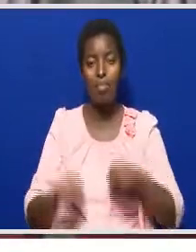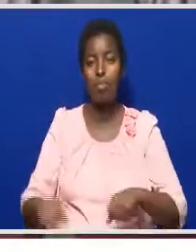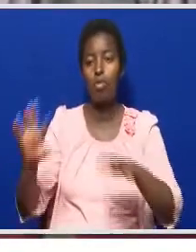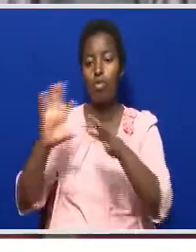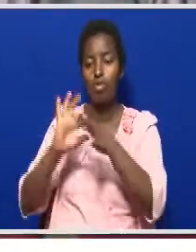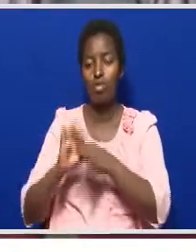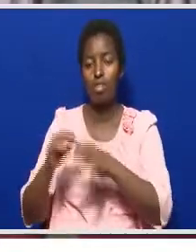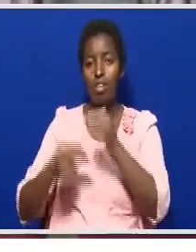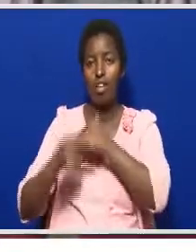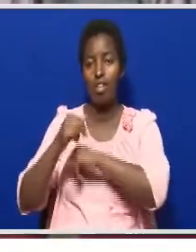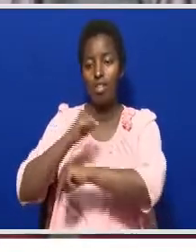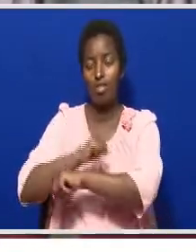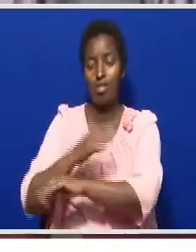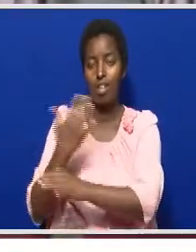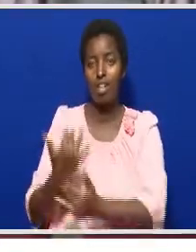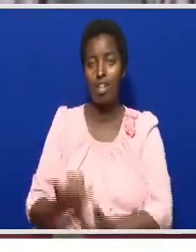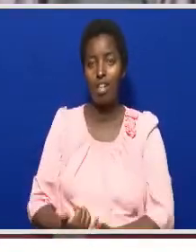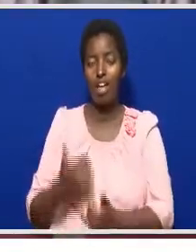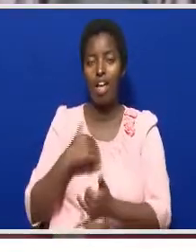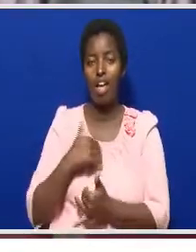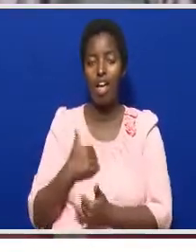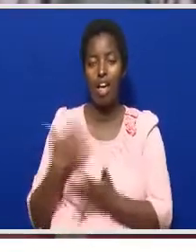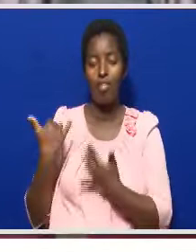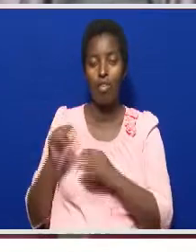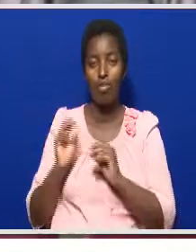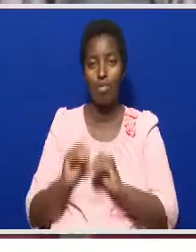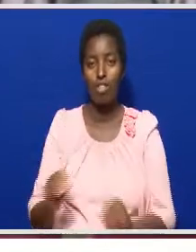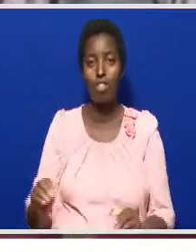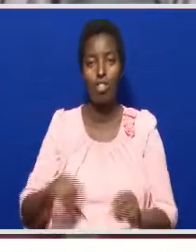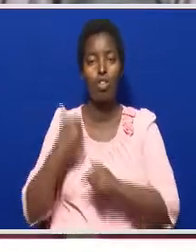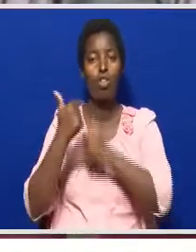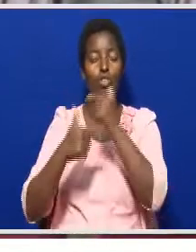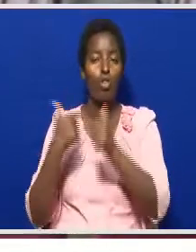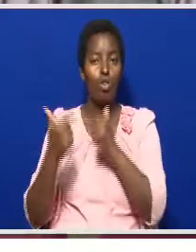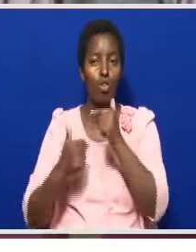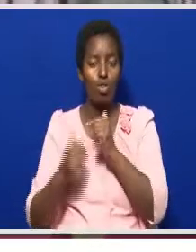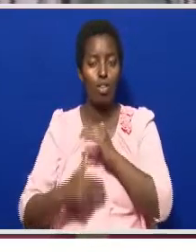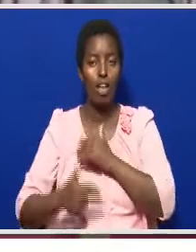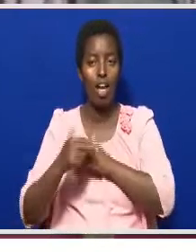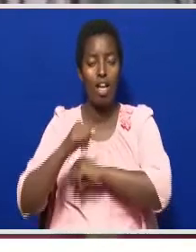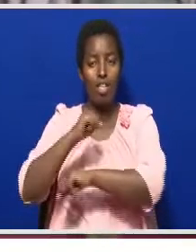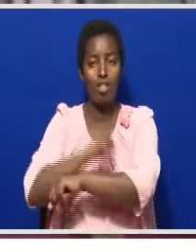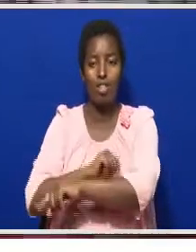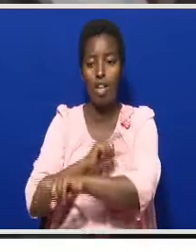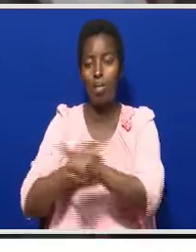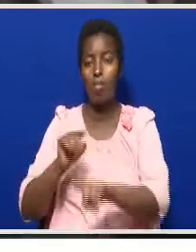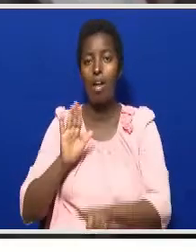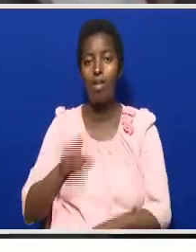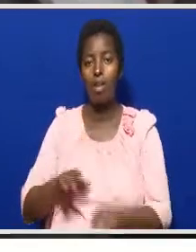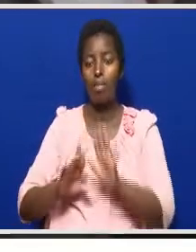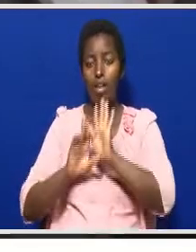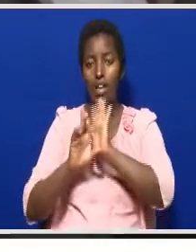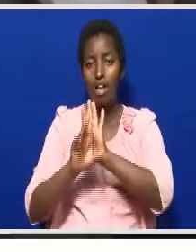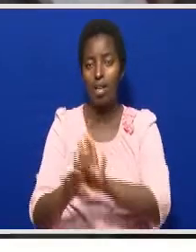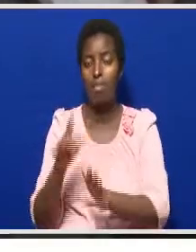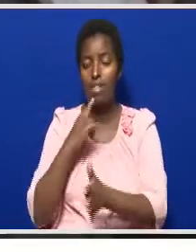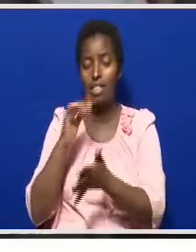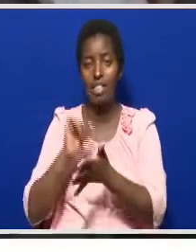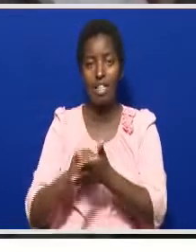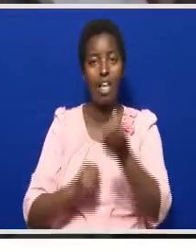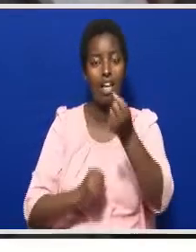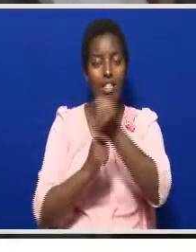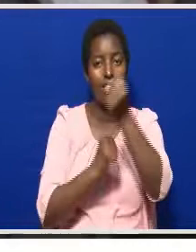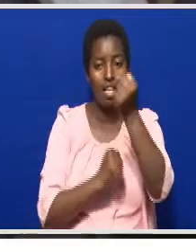high schools have found hope to continue their studies after the county's women rep Faith Gitau announced that they would help pay for them